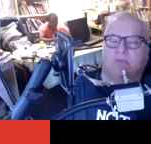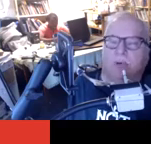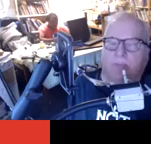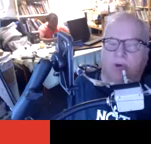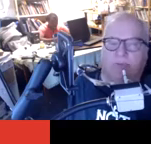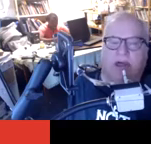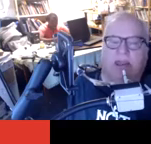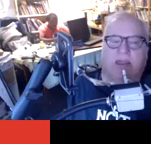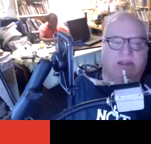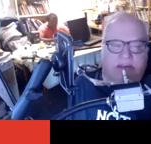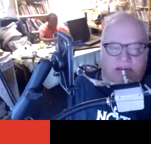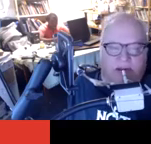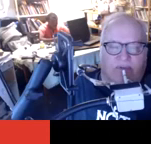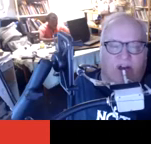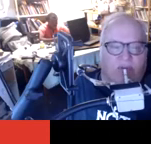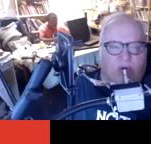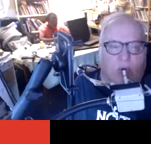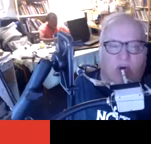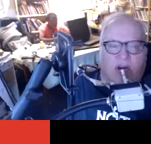respondents opposed by